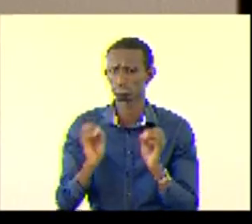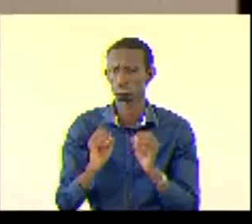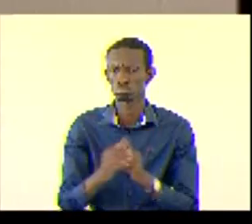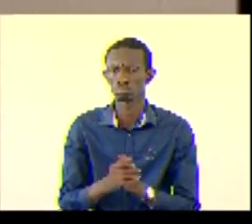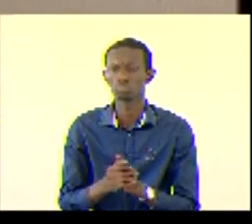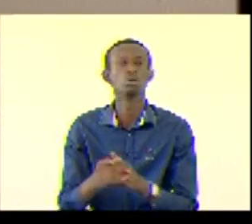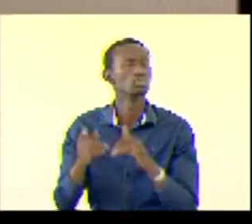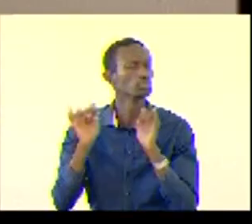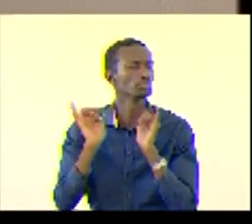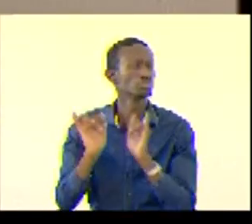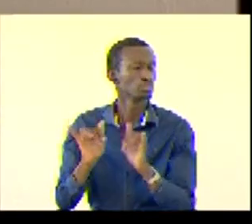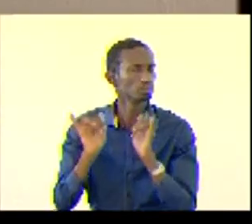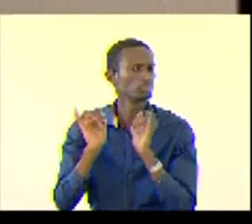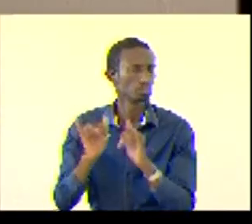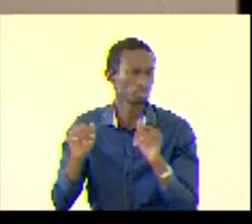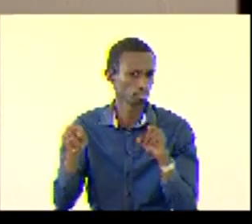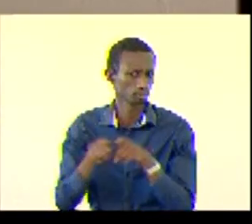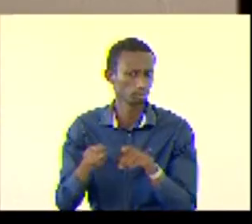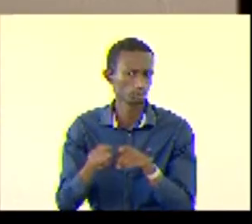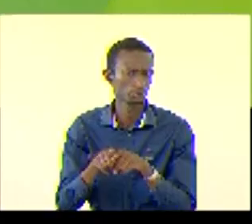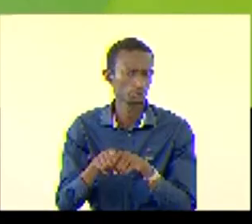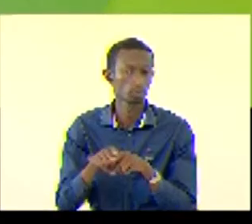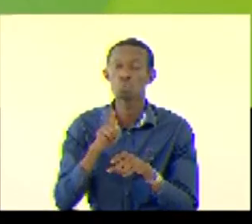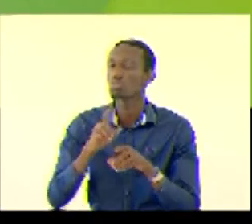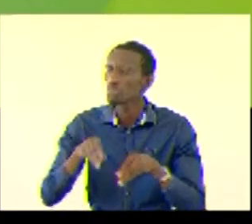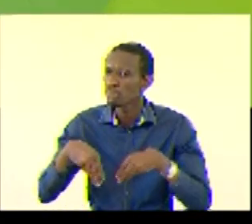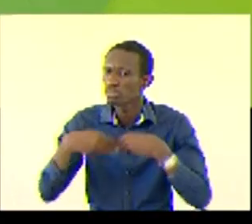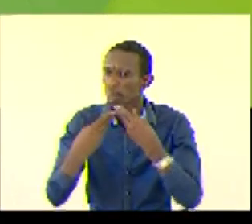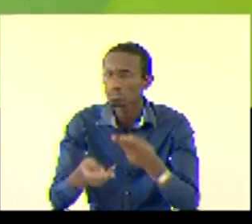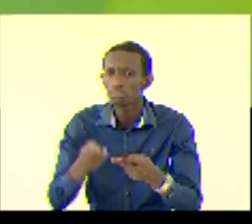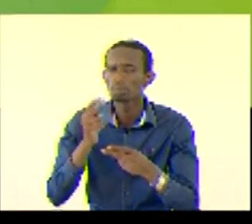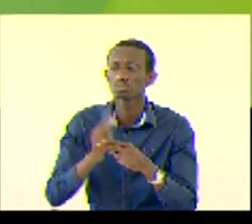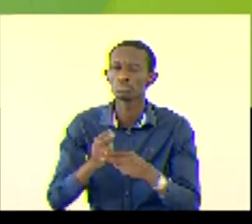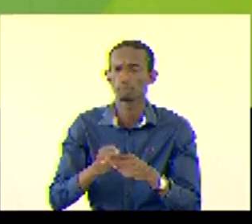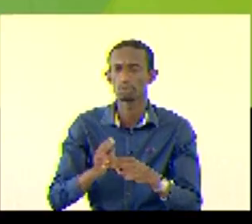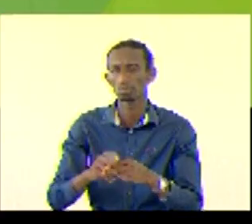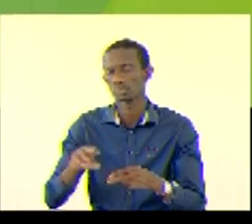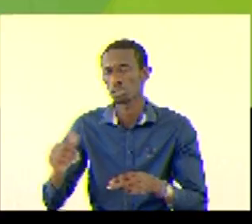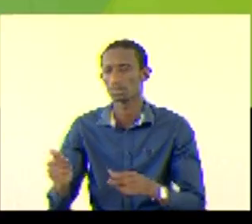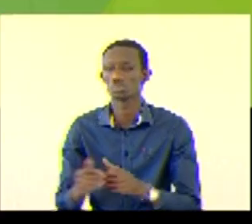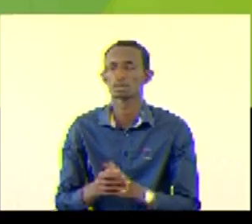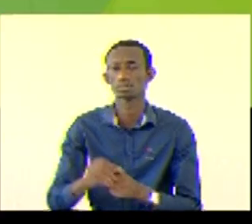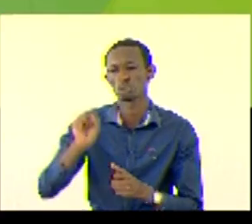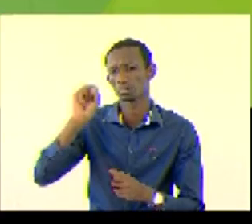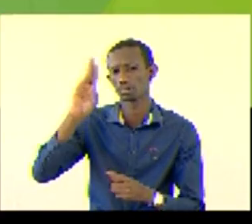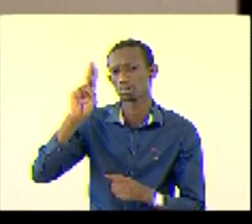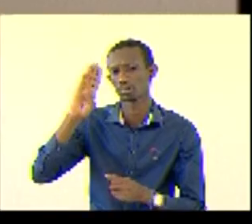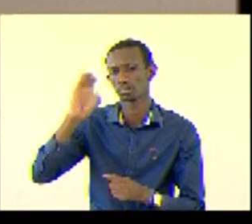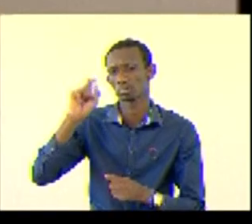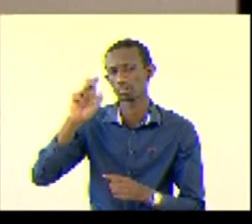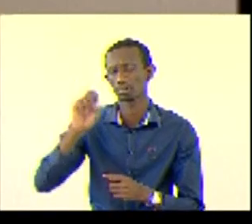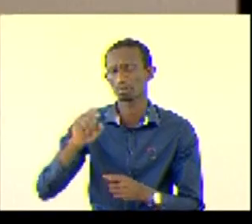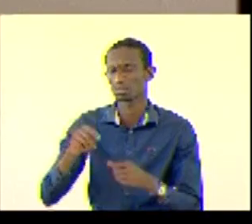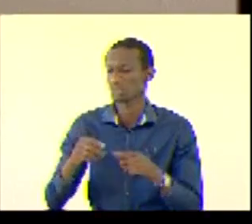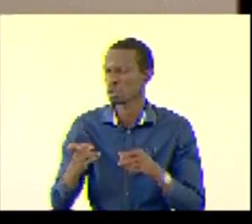So it remains the same. Name other substance that characterizes this decomposition. We had mentioned manganese 4